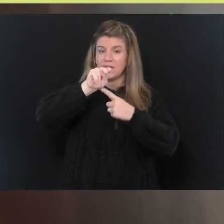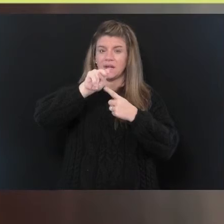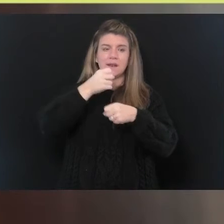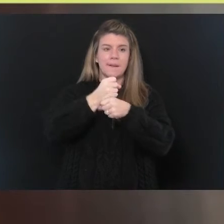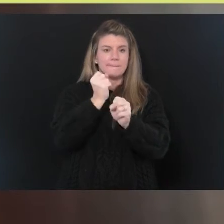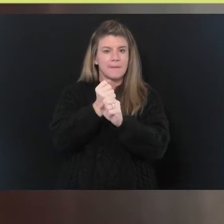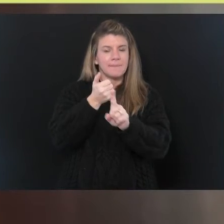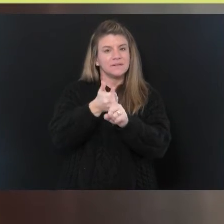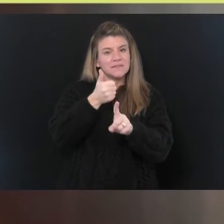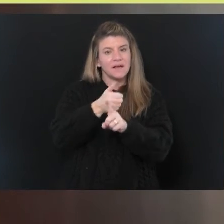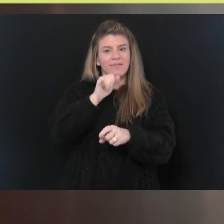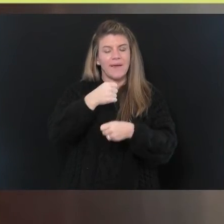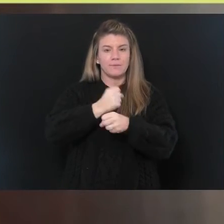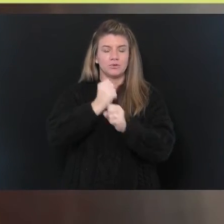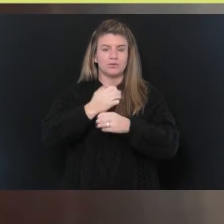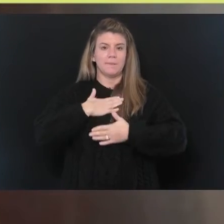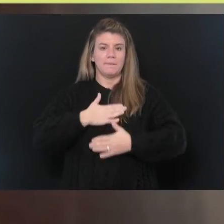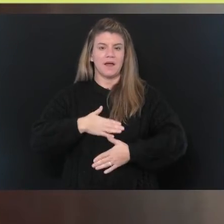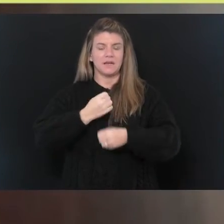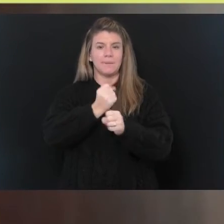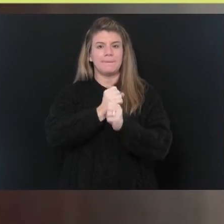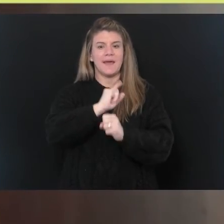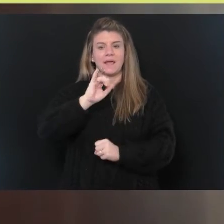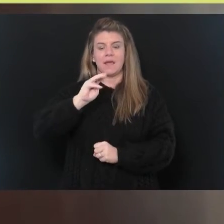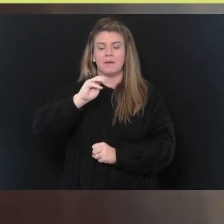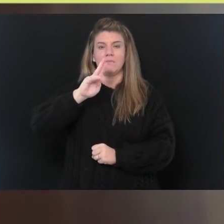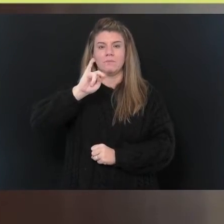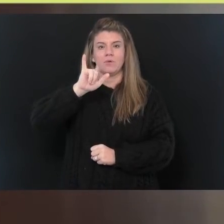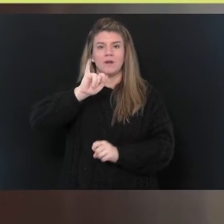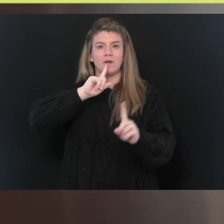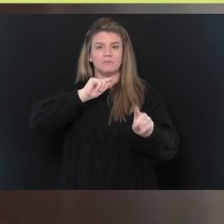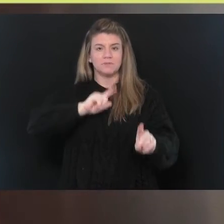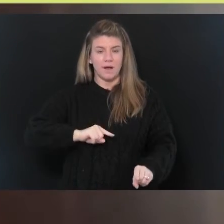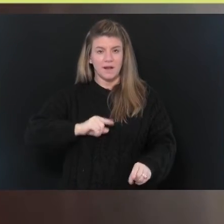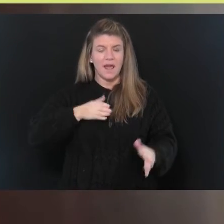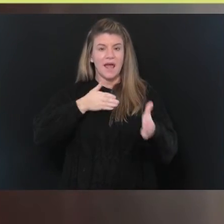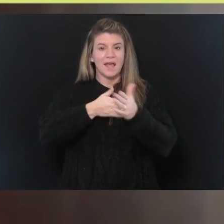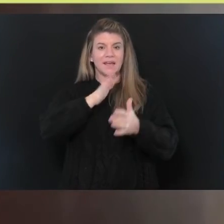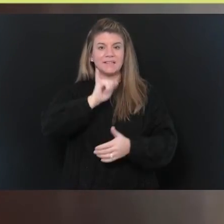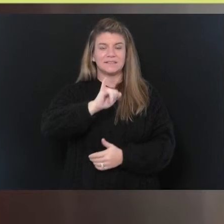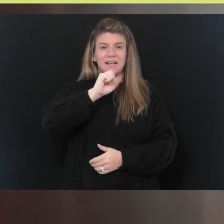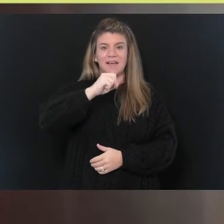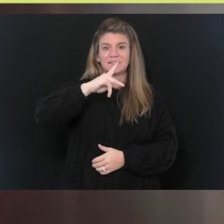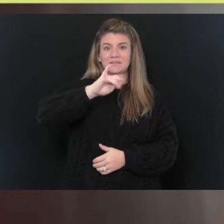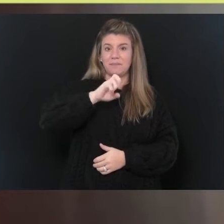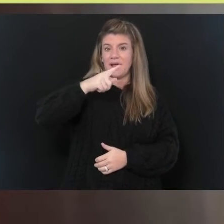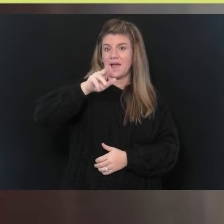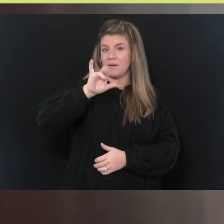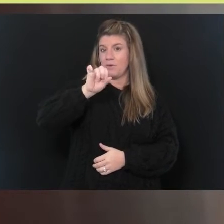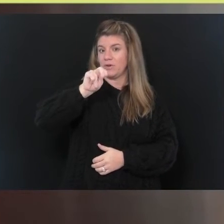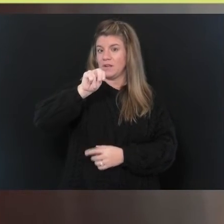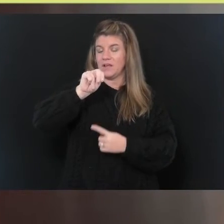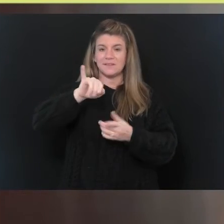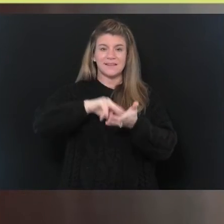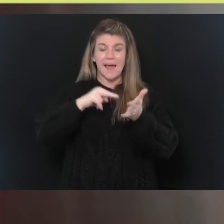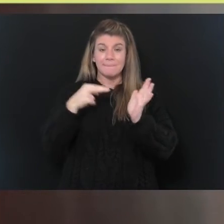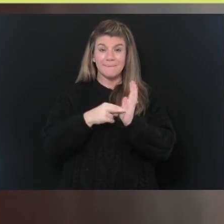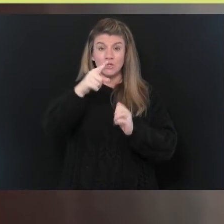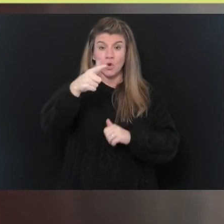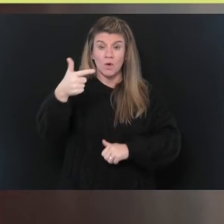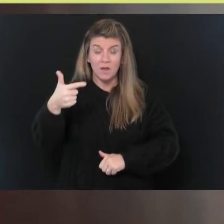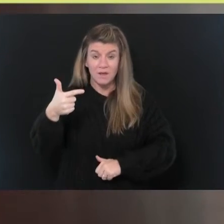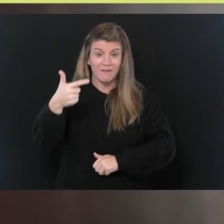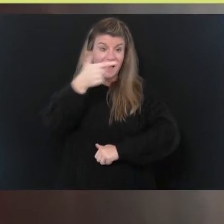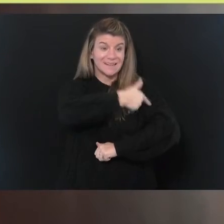our bodies to make immune responses against just the spike protein. So the vaccines cannot cause an